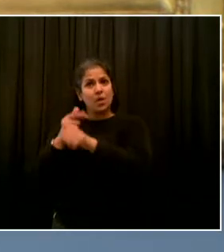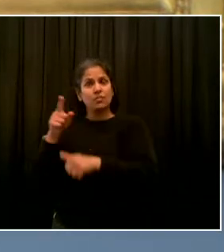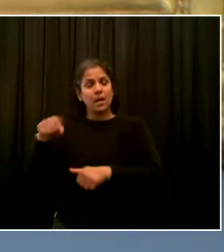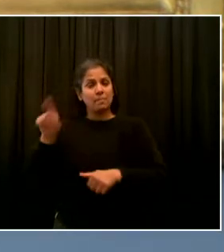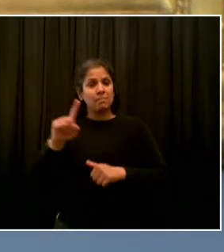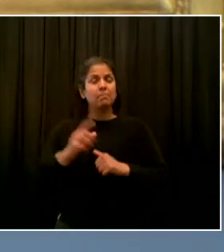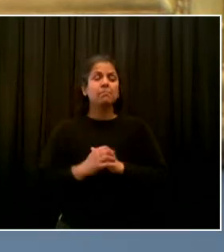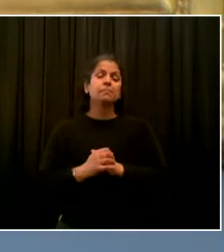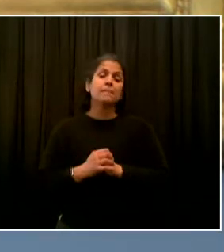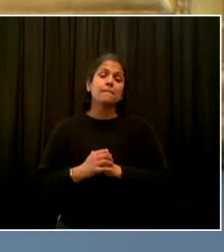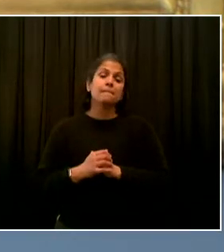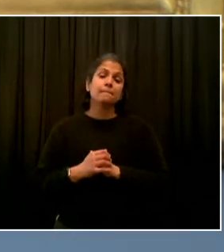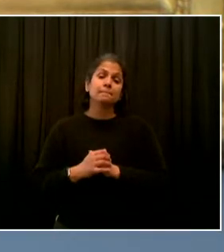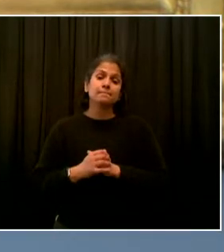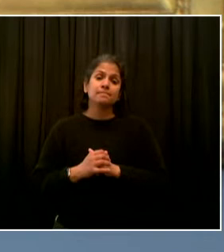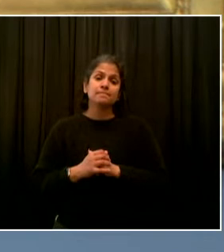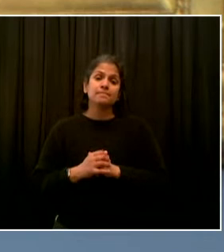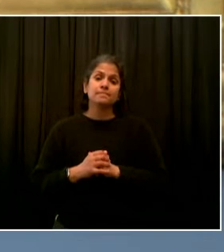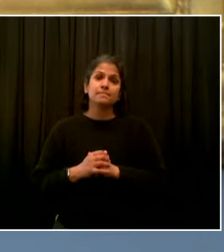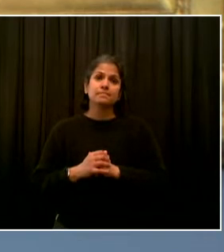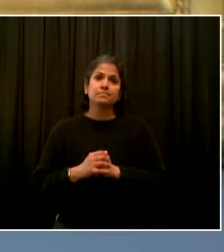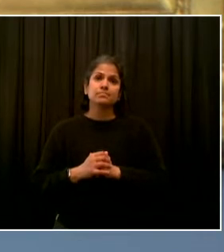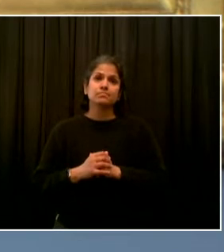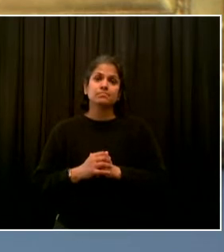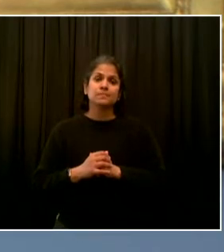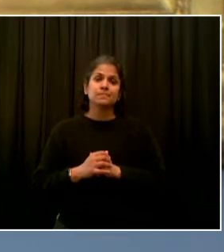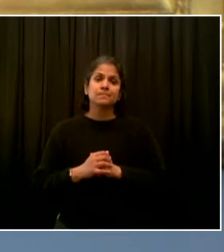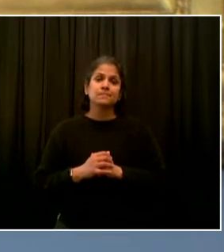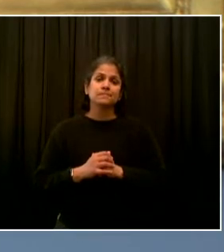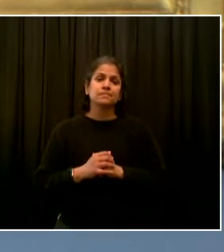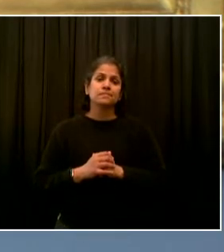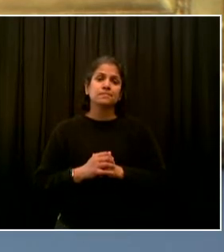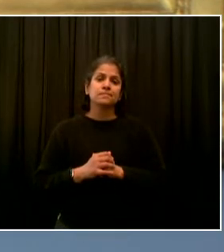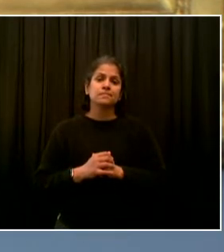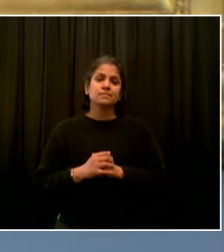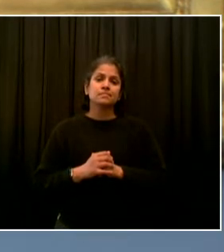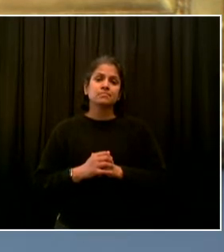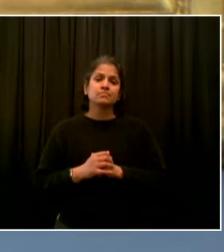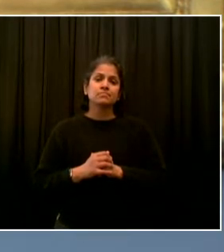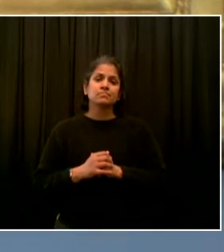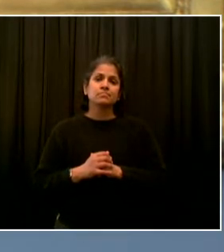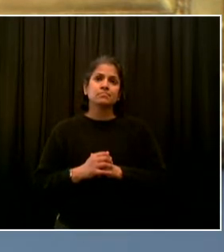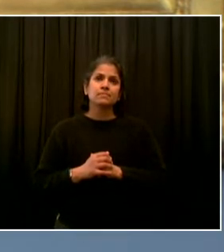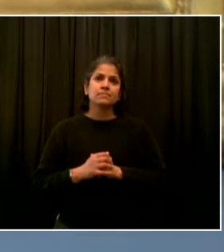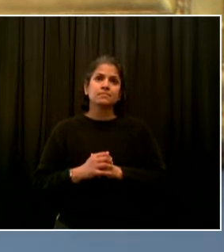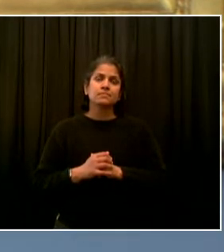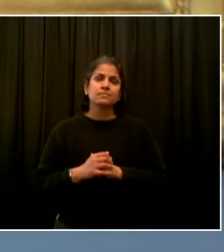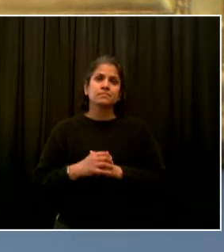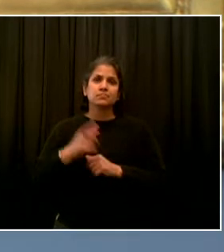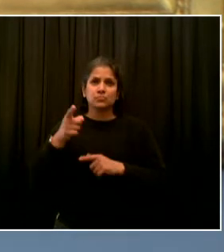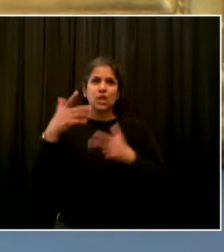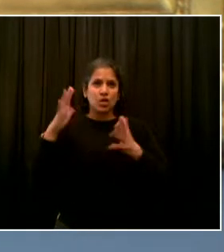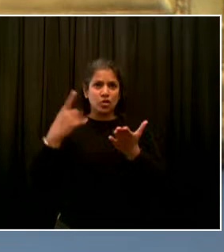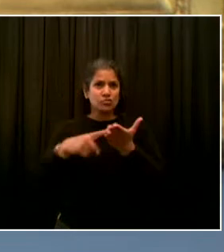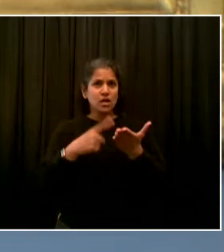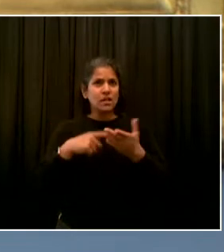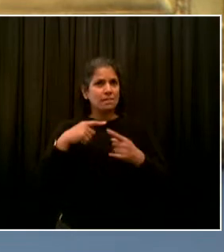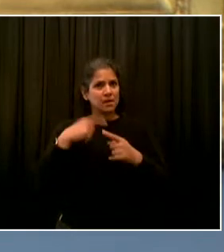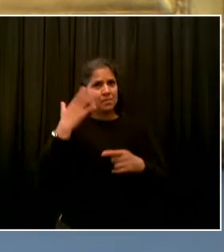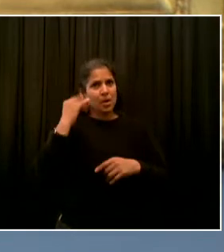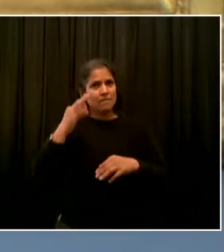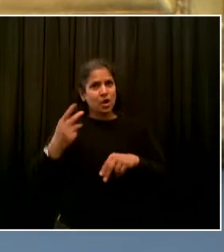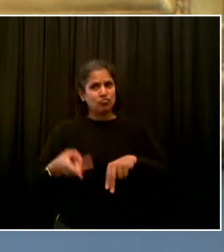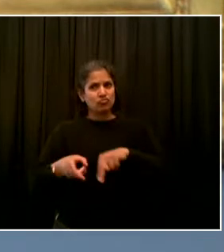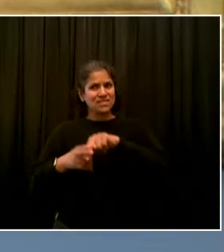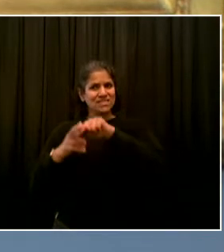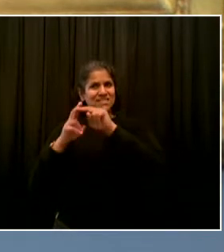Mr. Mayor, I wonder, since you've talked about the fact that you're doing this because of an uptick in disease, I wonder if you could give us some sense of what that